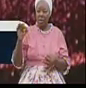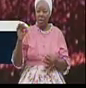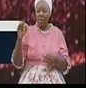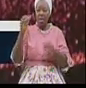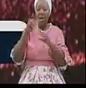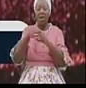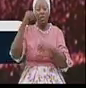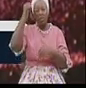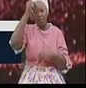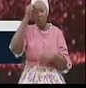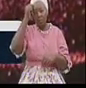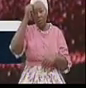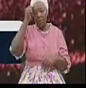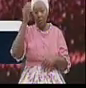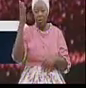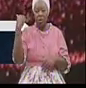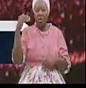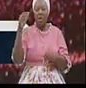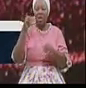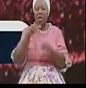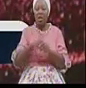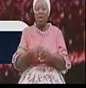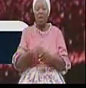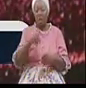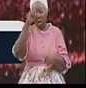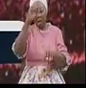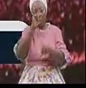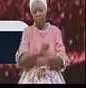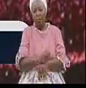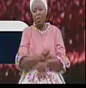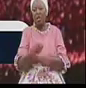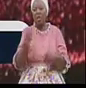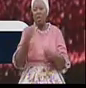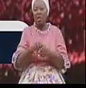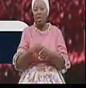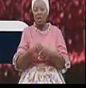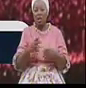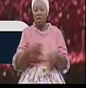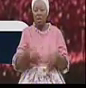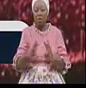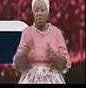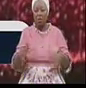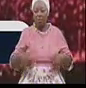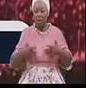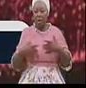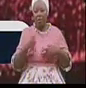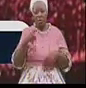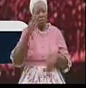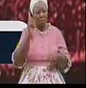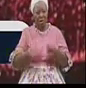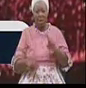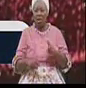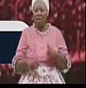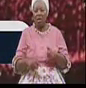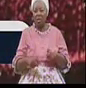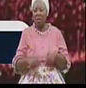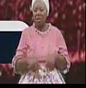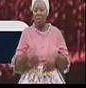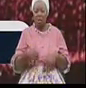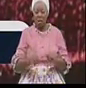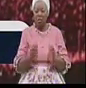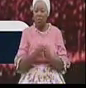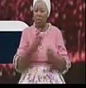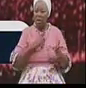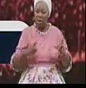in thought, in habit, in lifestyle, you cannot stay with the Lord.